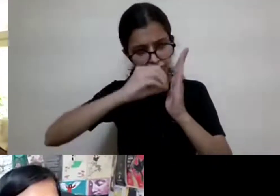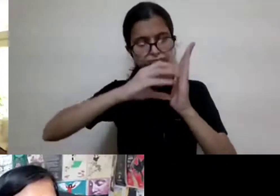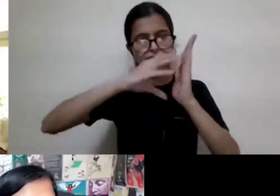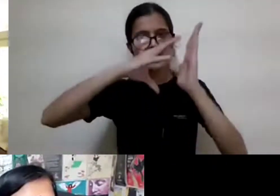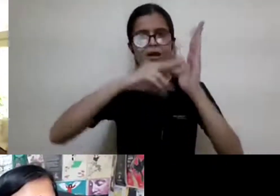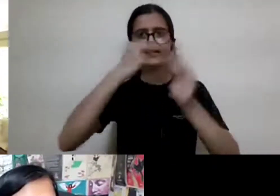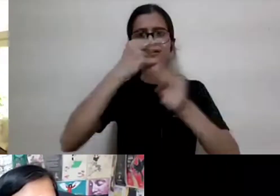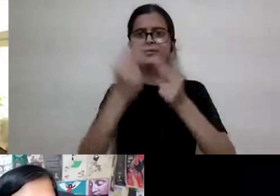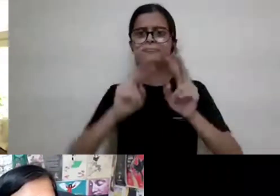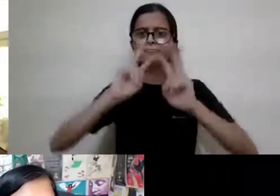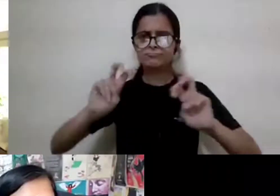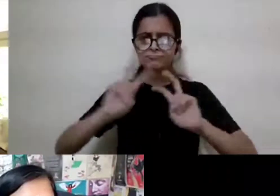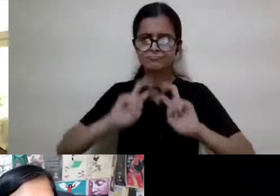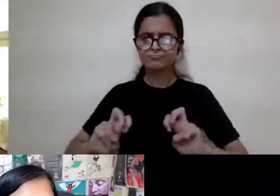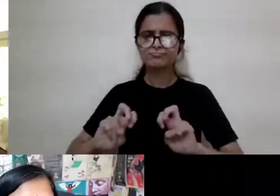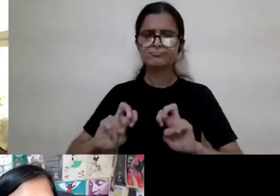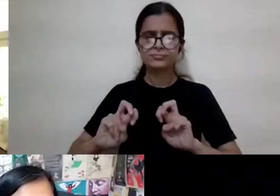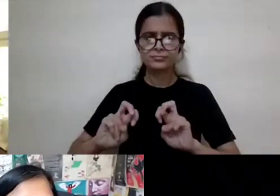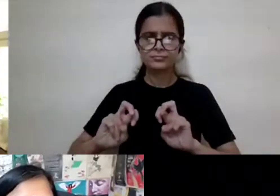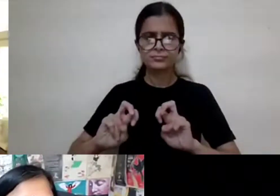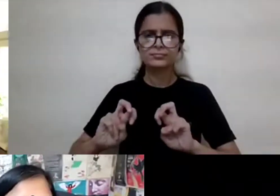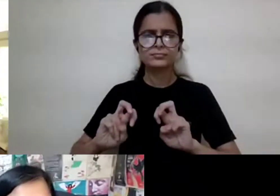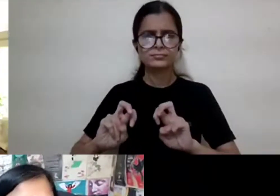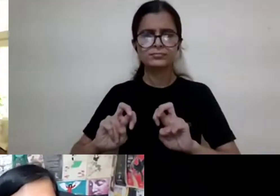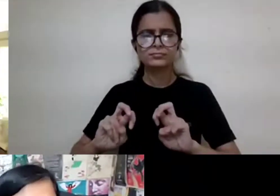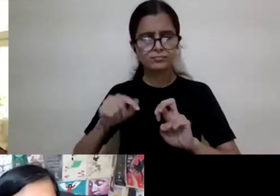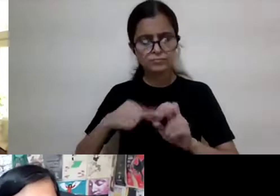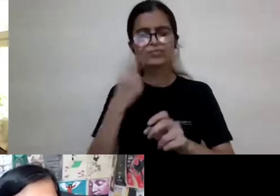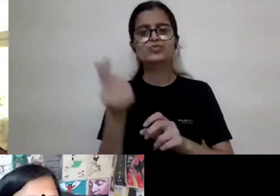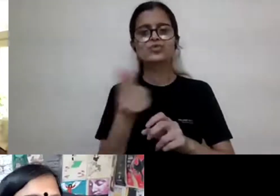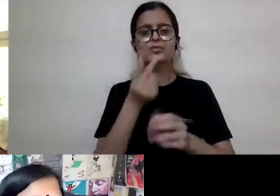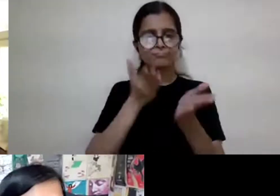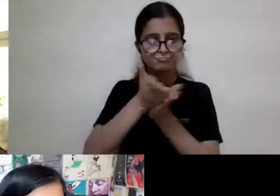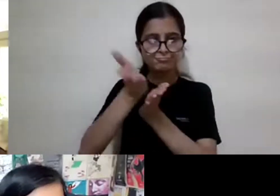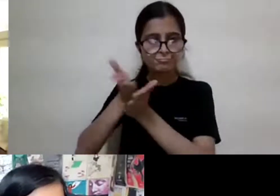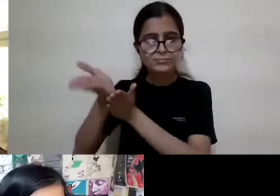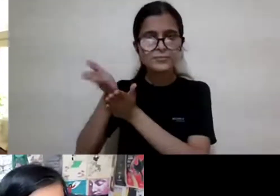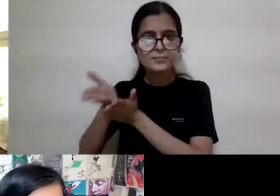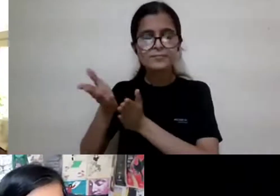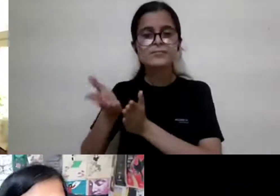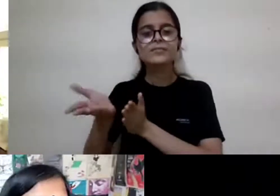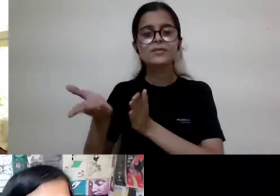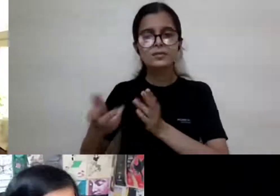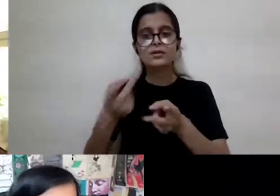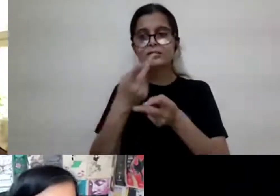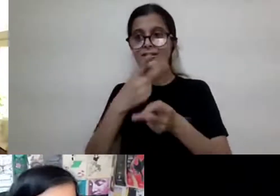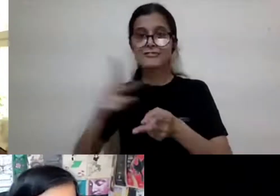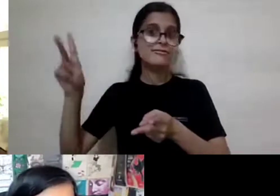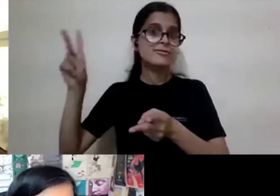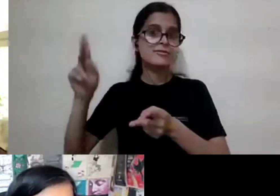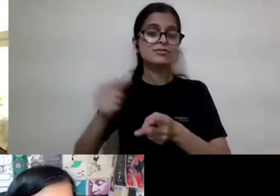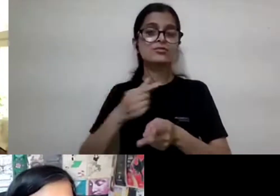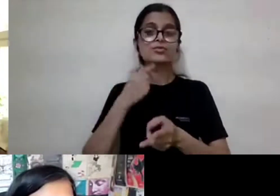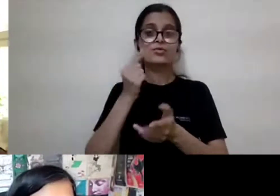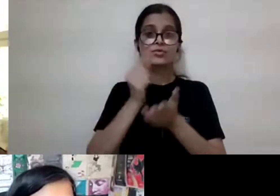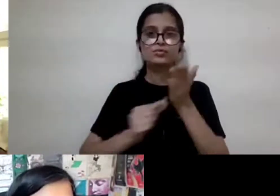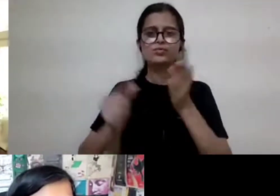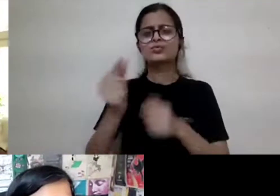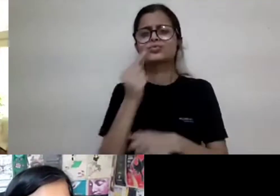research uh, using methods that are different from the usual ways we